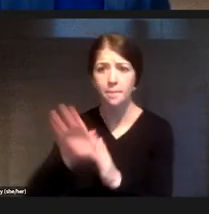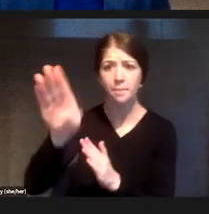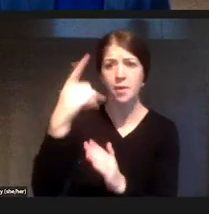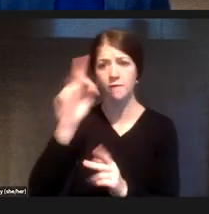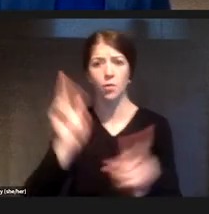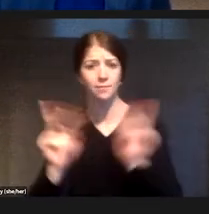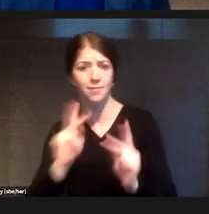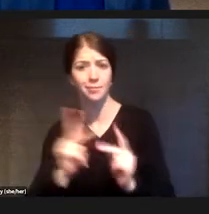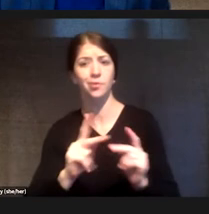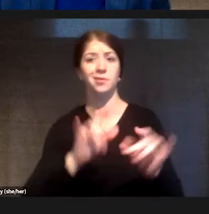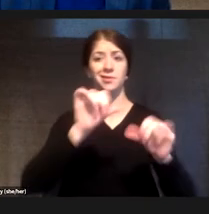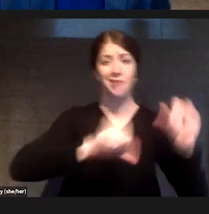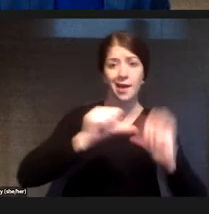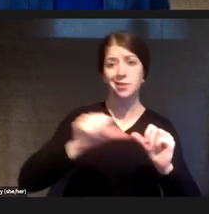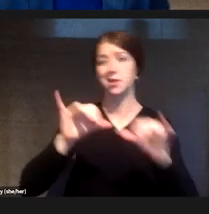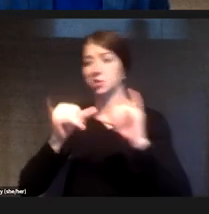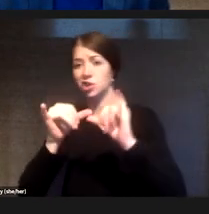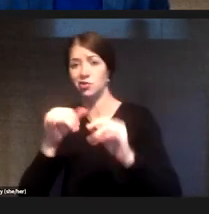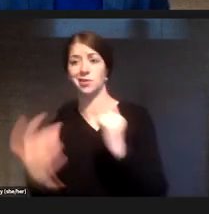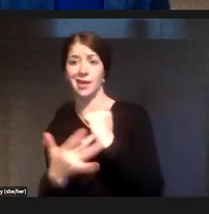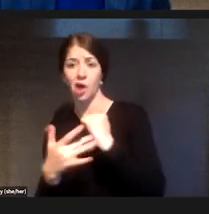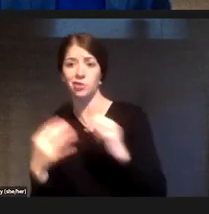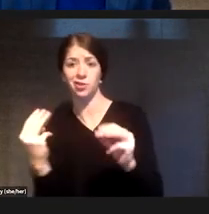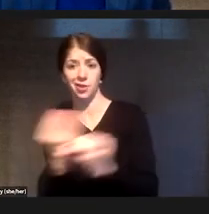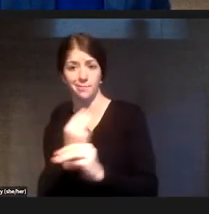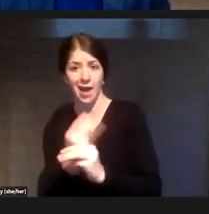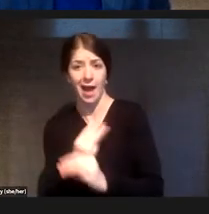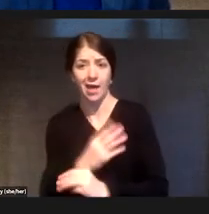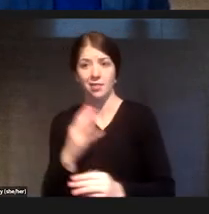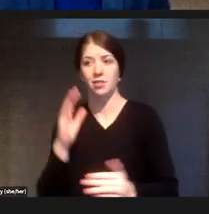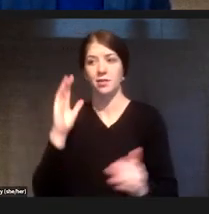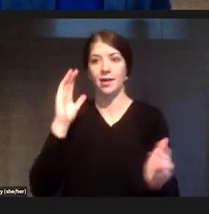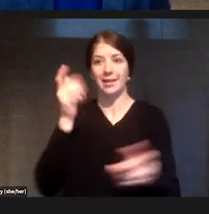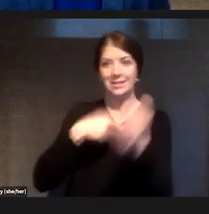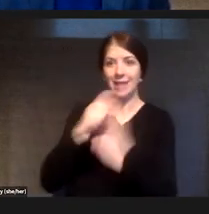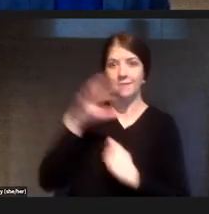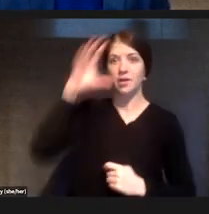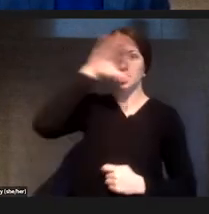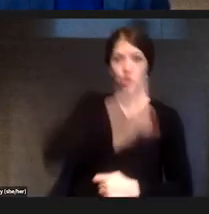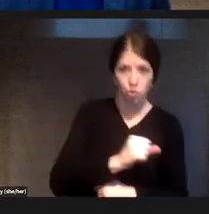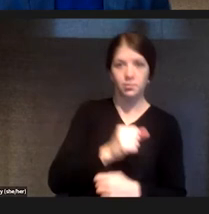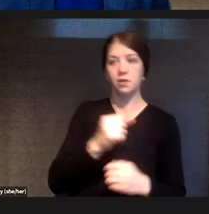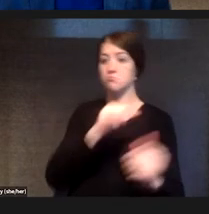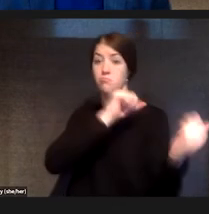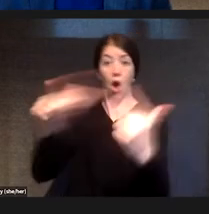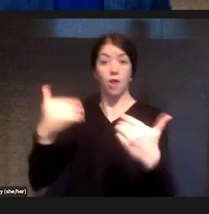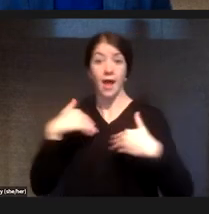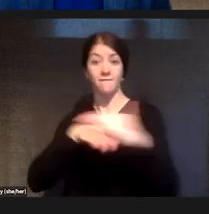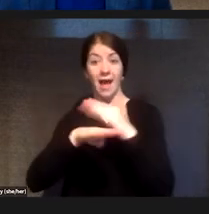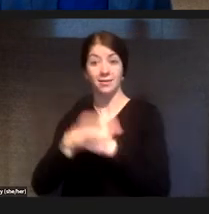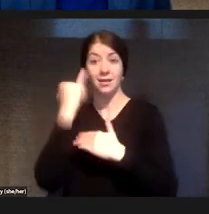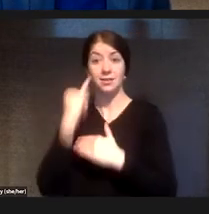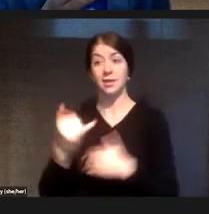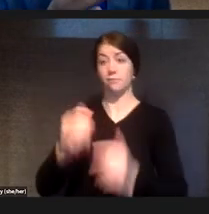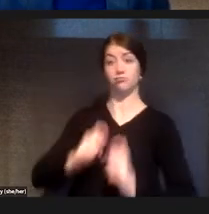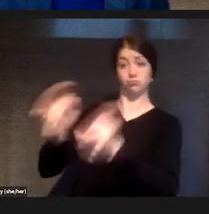math, instead of assuming that everyone is then being given access by the boxes that you're used to giving? Now,